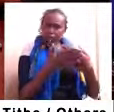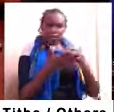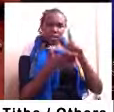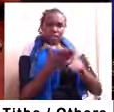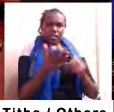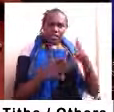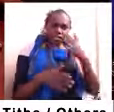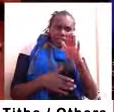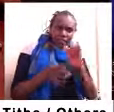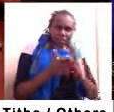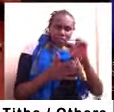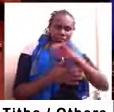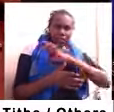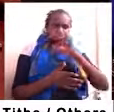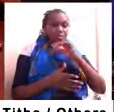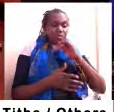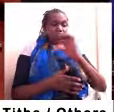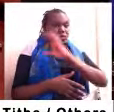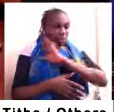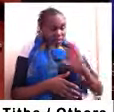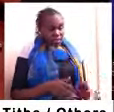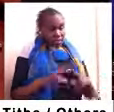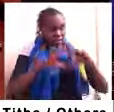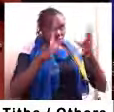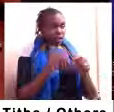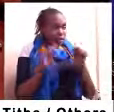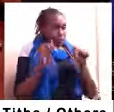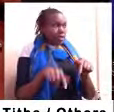of Antichrist in the world today, and even when you see